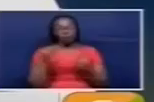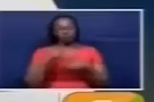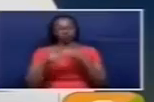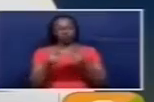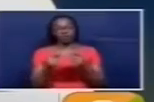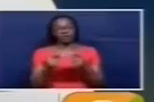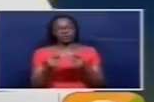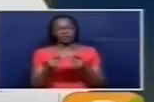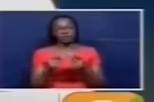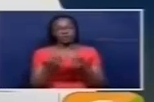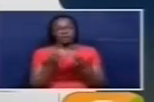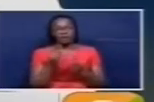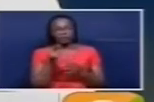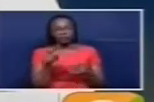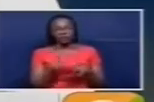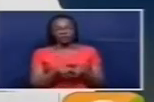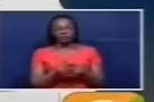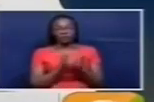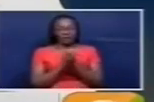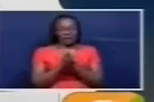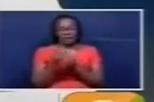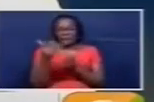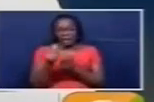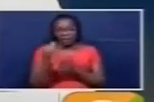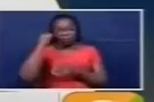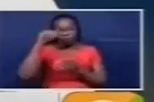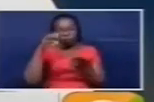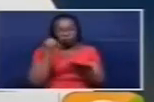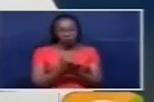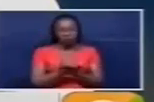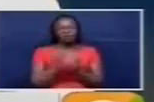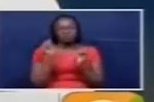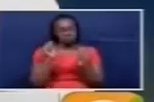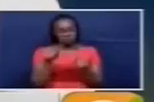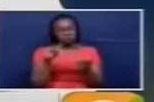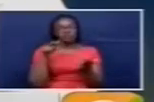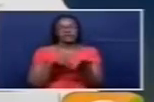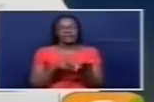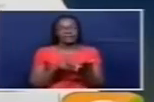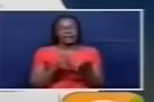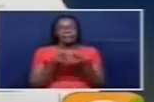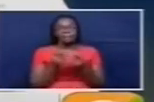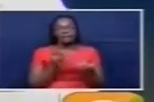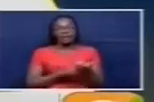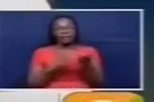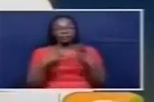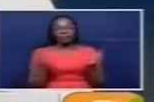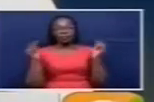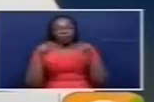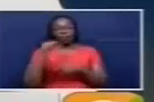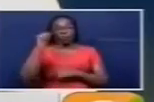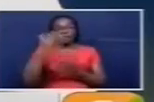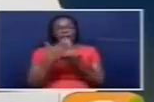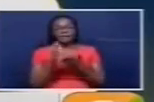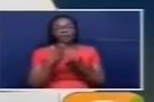year, can also run for political office, but also running so that I can make sure that they can be servant leader. People going into politics need to be able to go and make money, but to